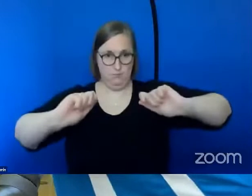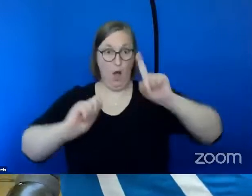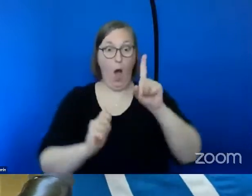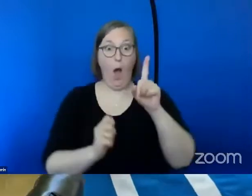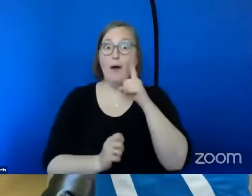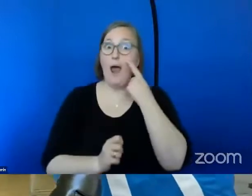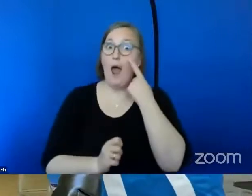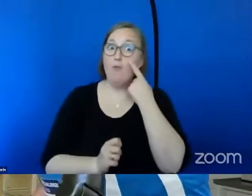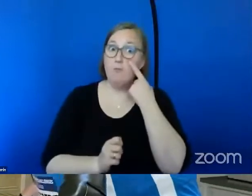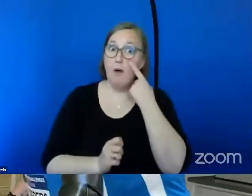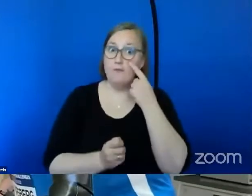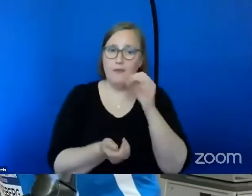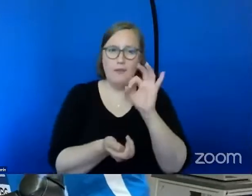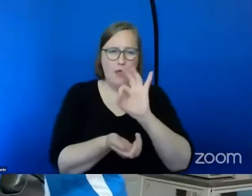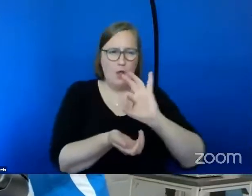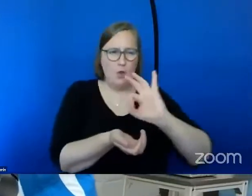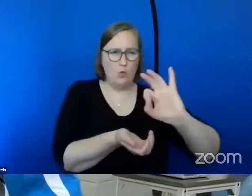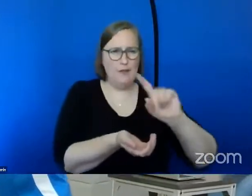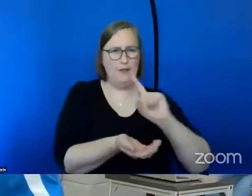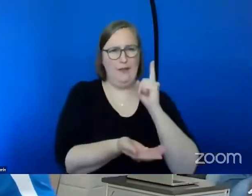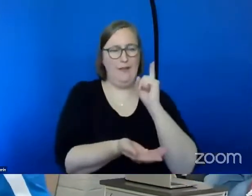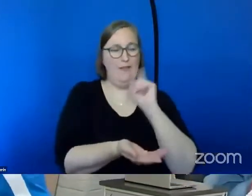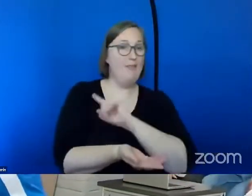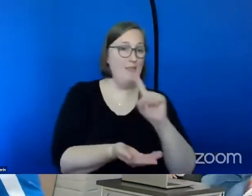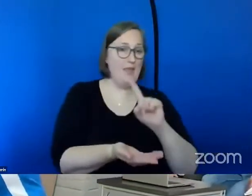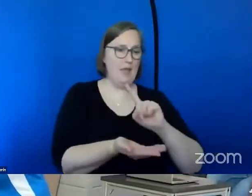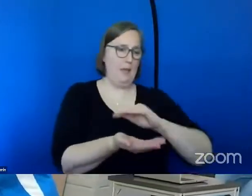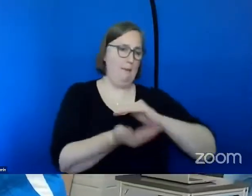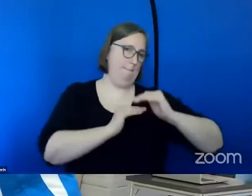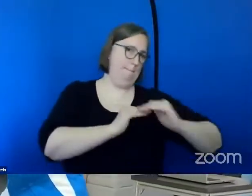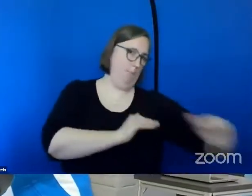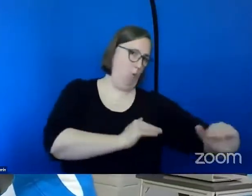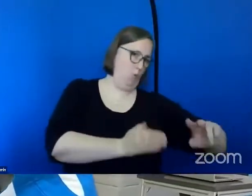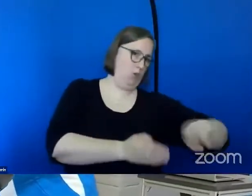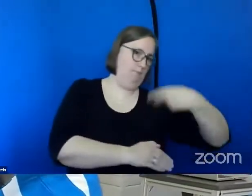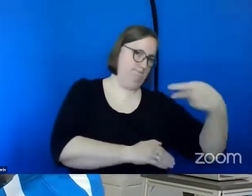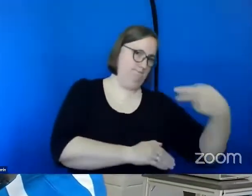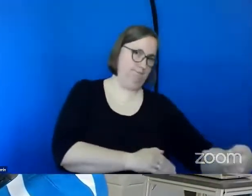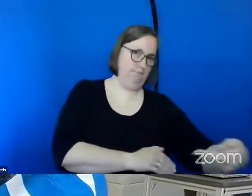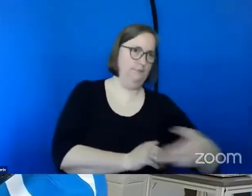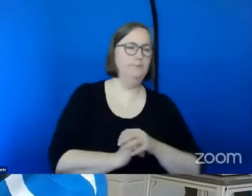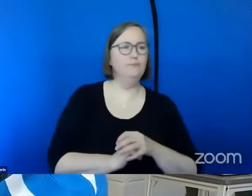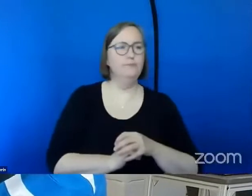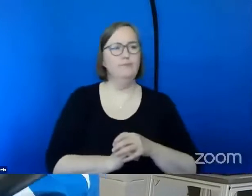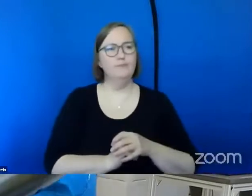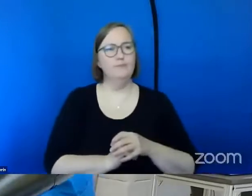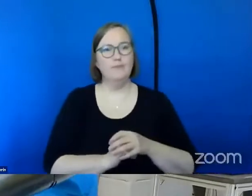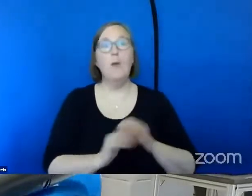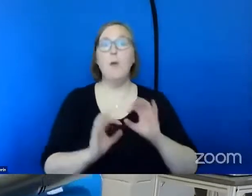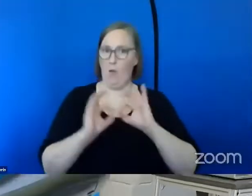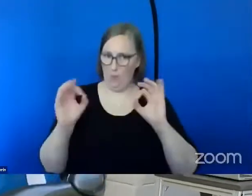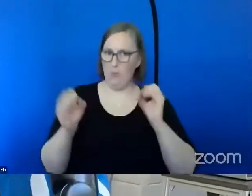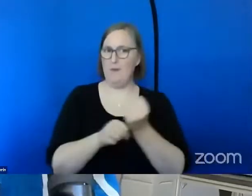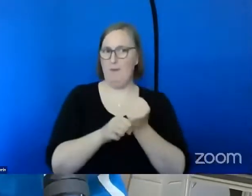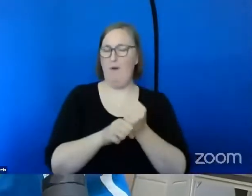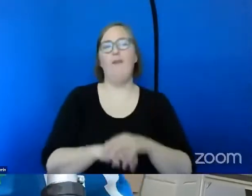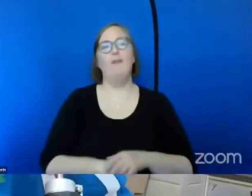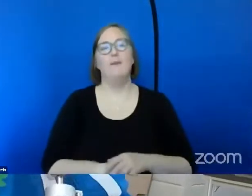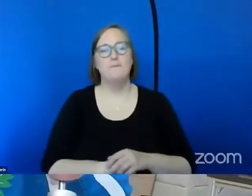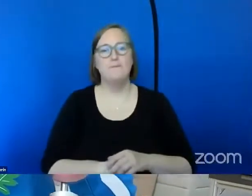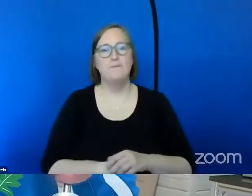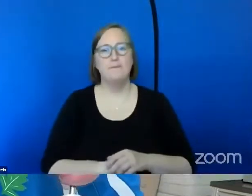Now he sorts through everything there, and it looks like he's going for the USB stick